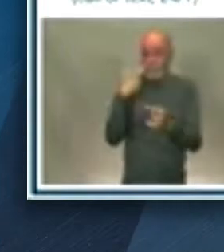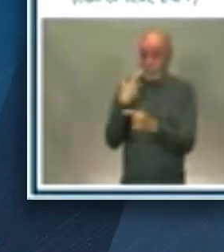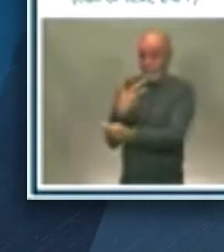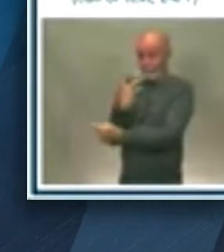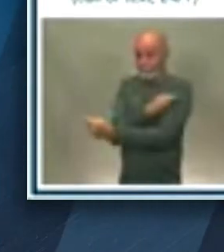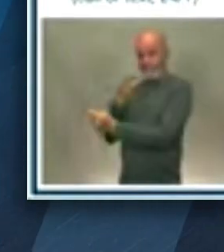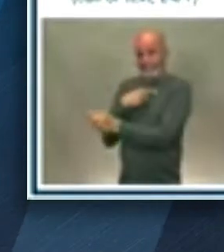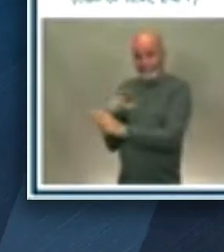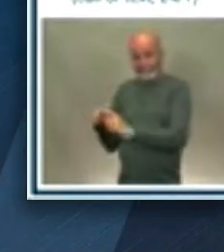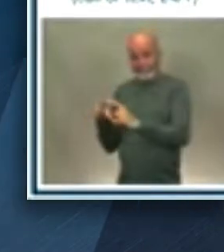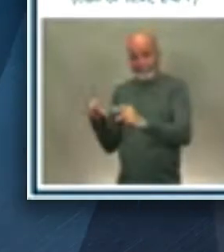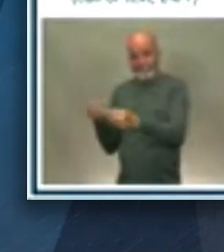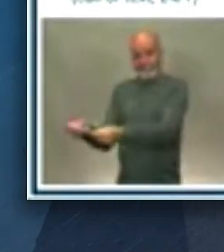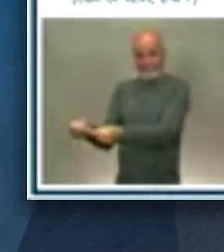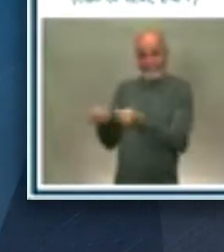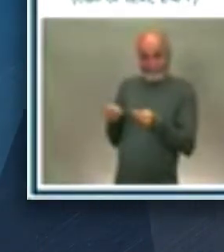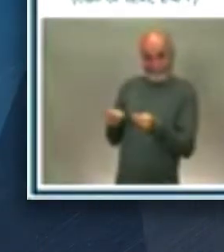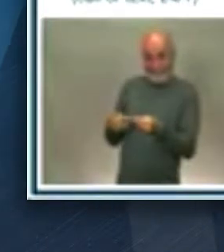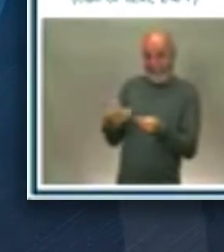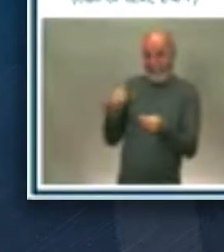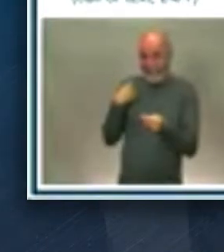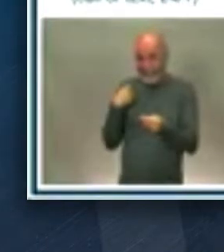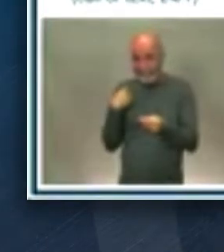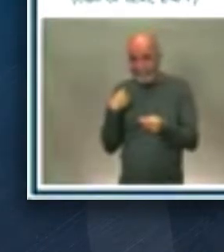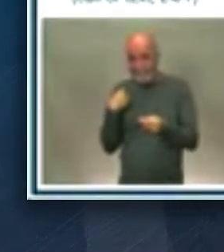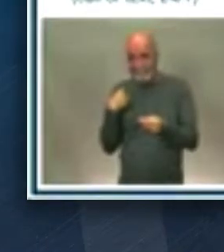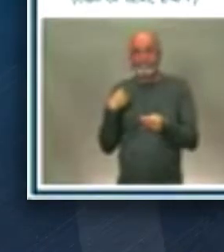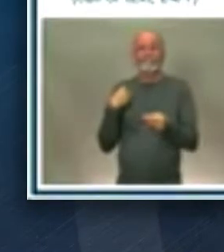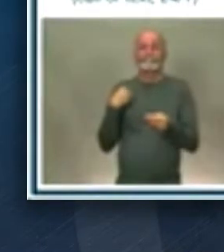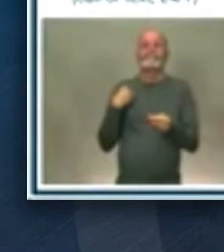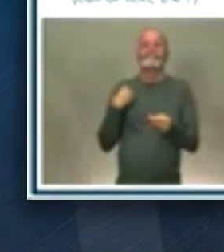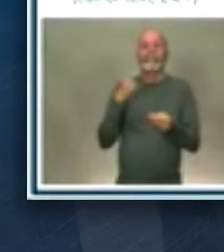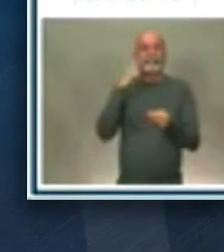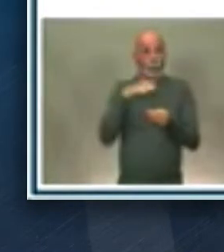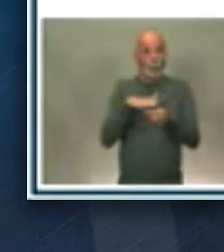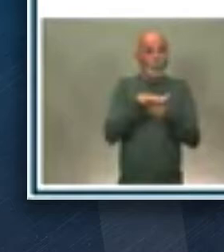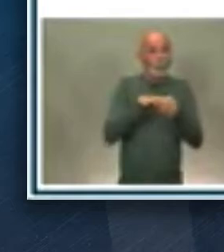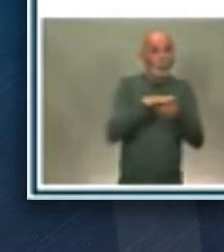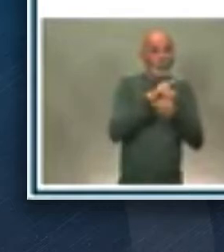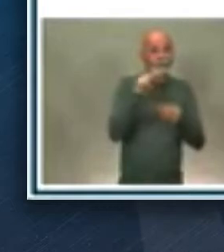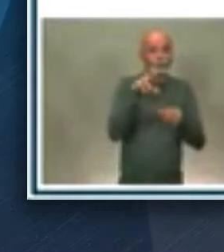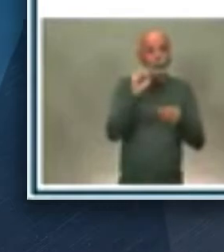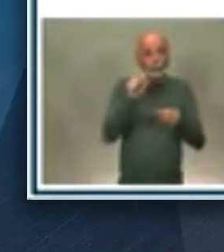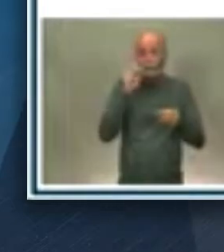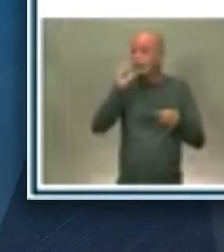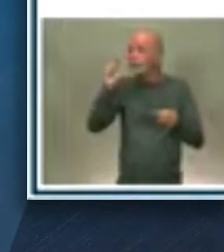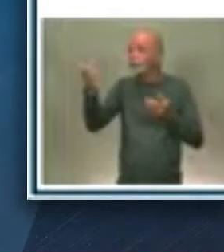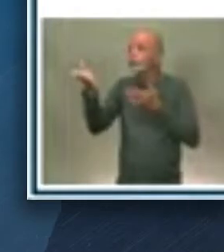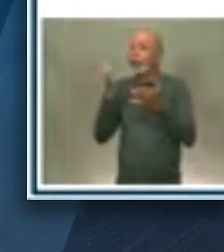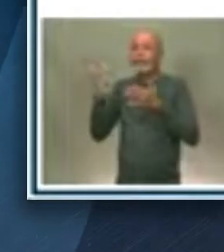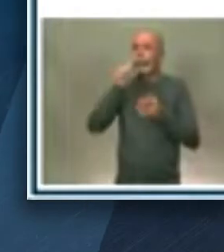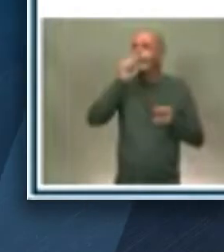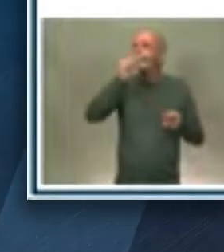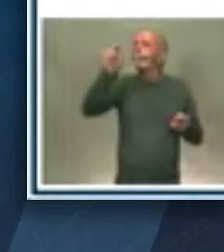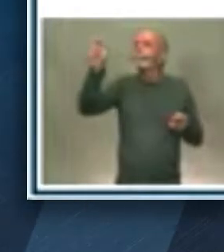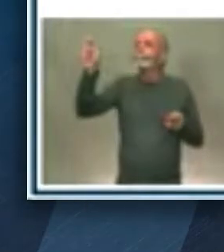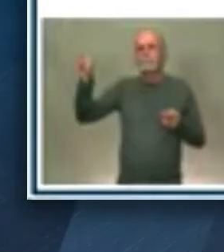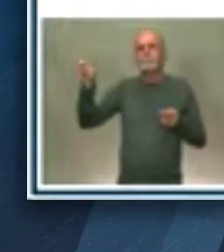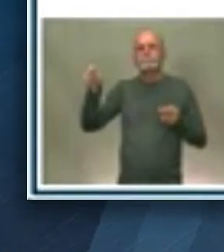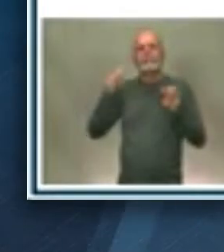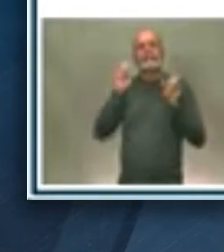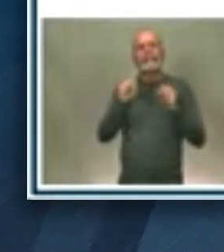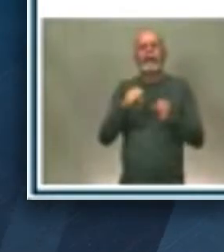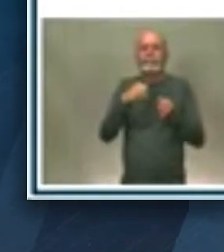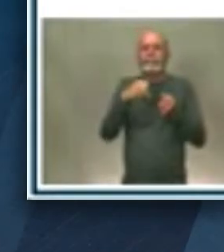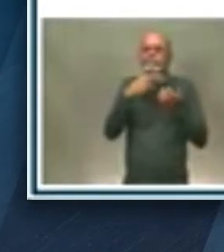they have access to a range of services, within Nova Scotia, and how that may play out domestically of traveling within